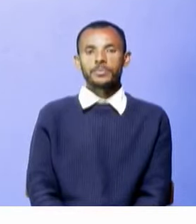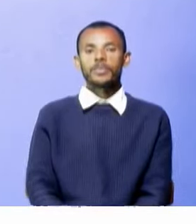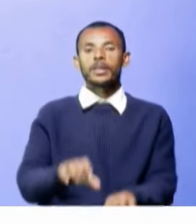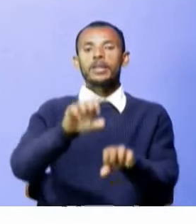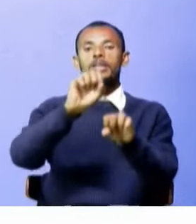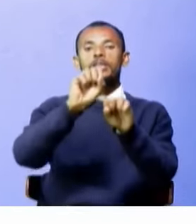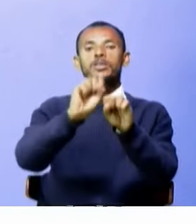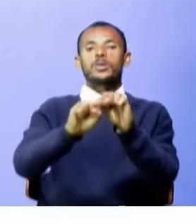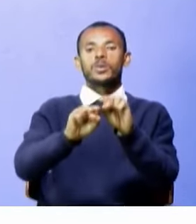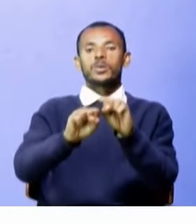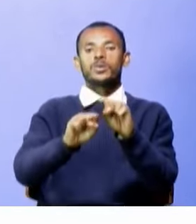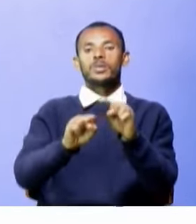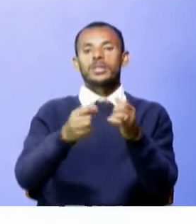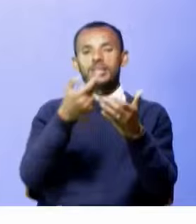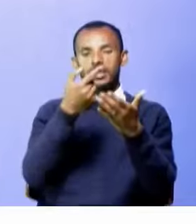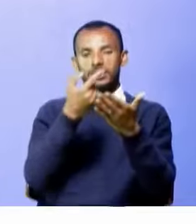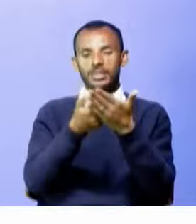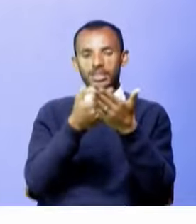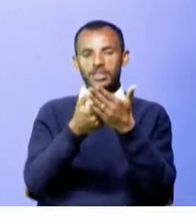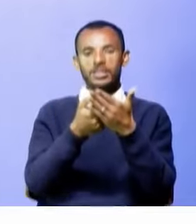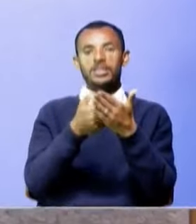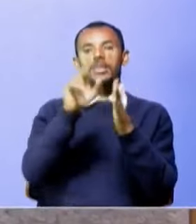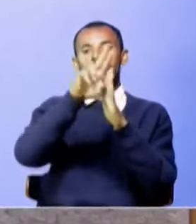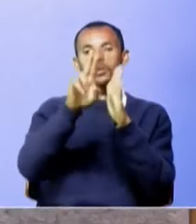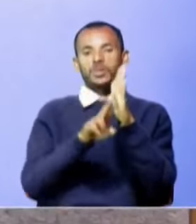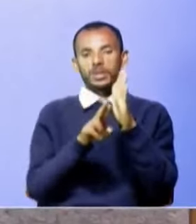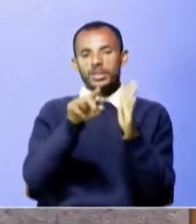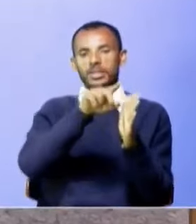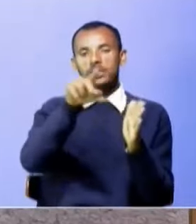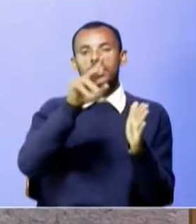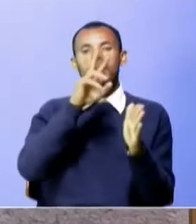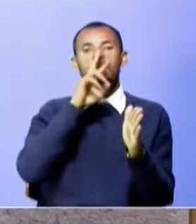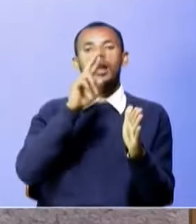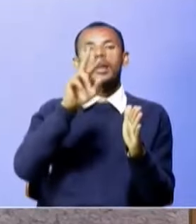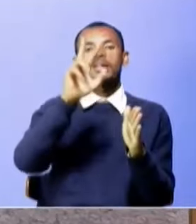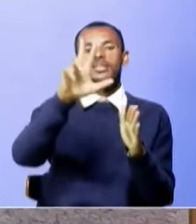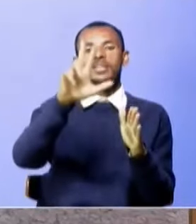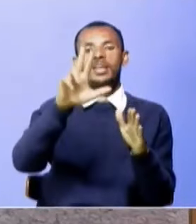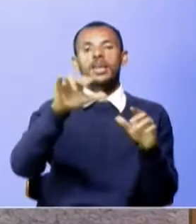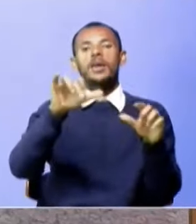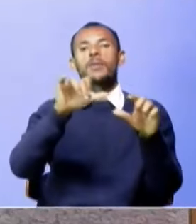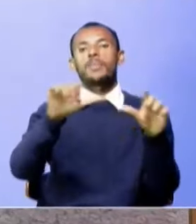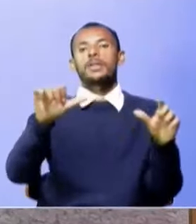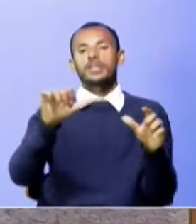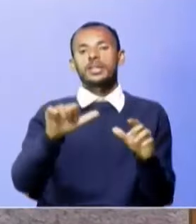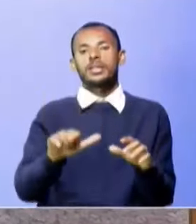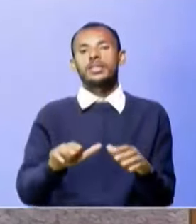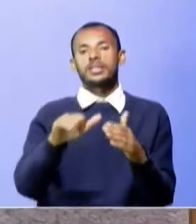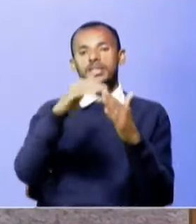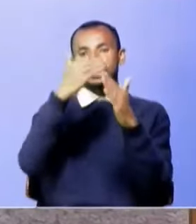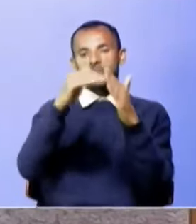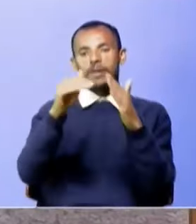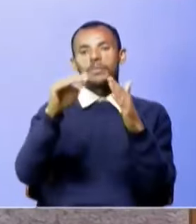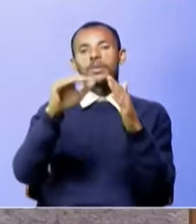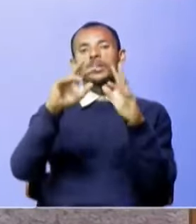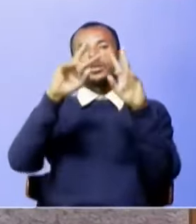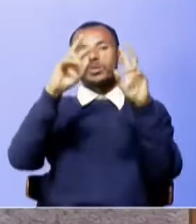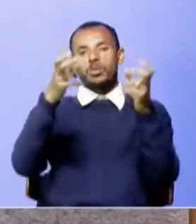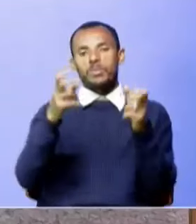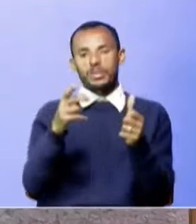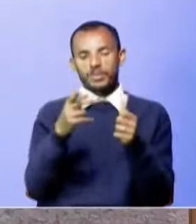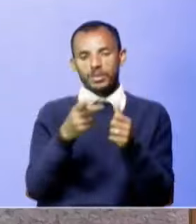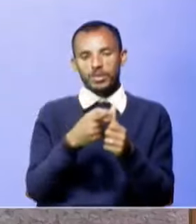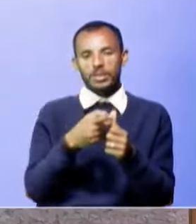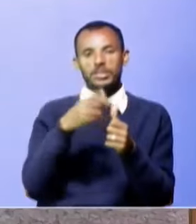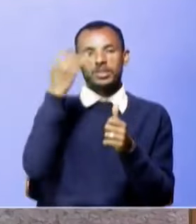So under this unit, there are 3 major subtopics. The first one is the concept